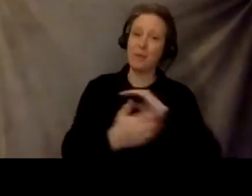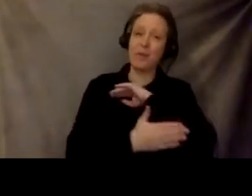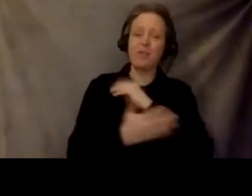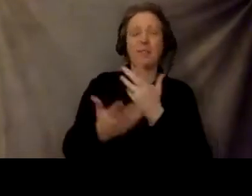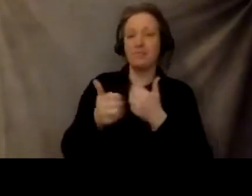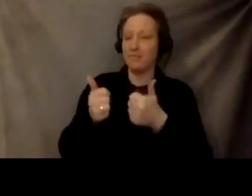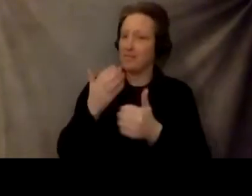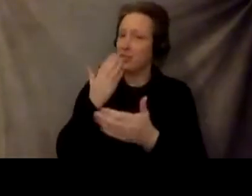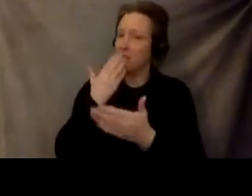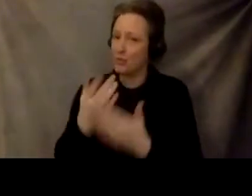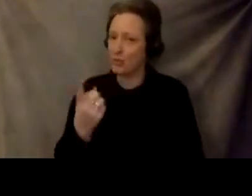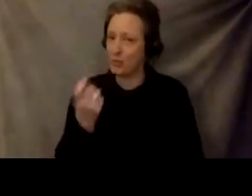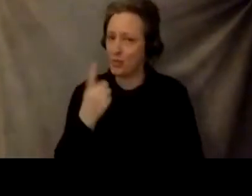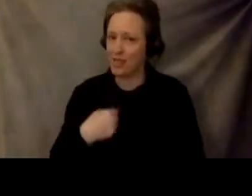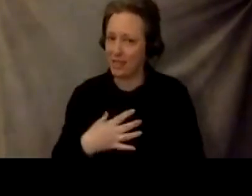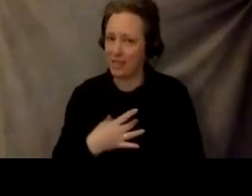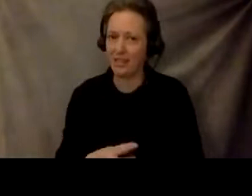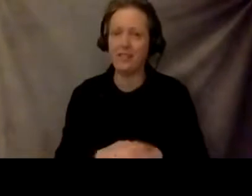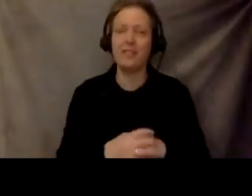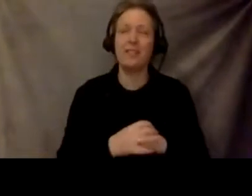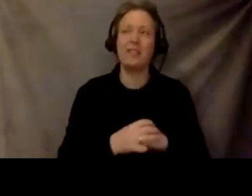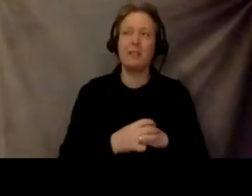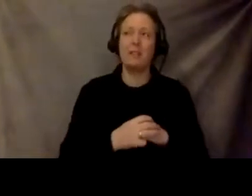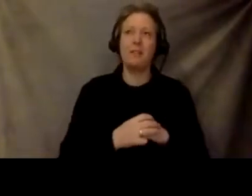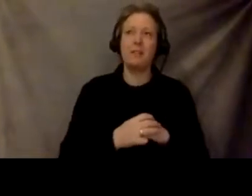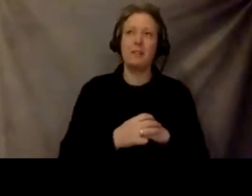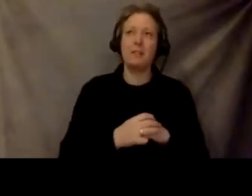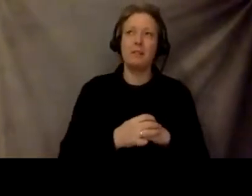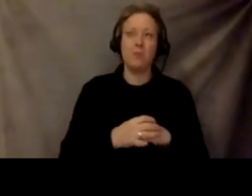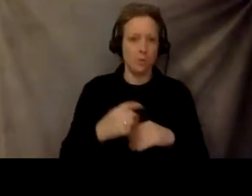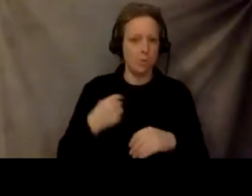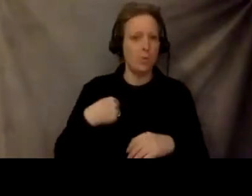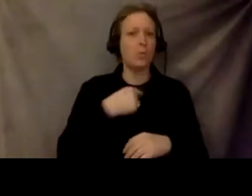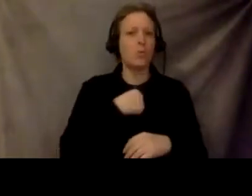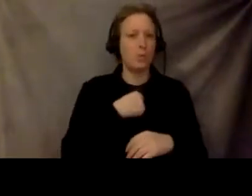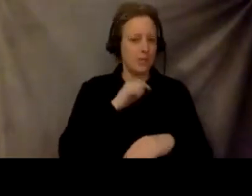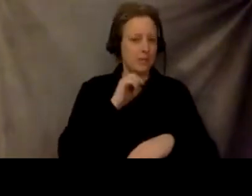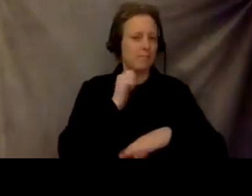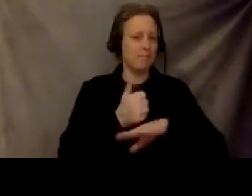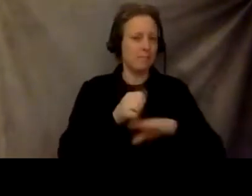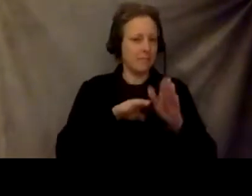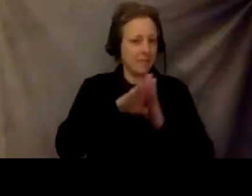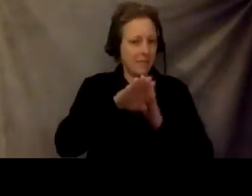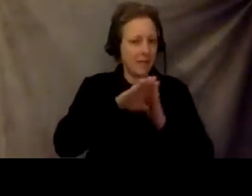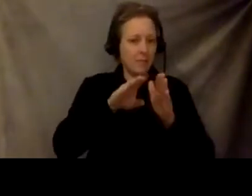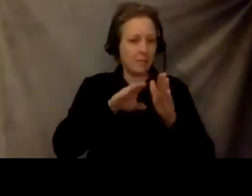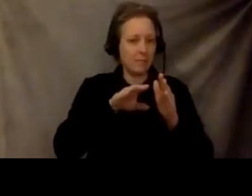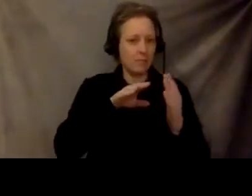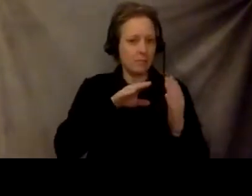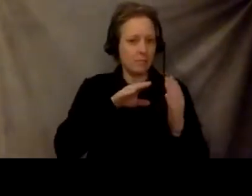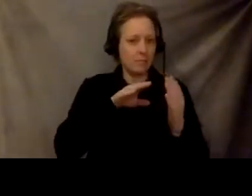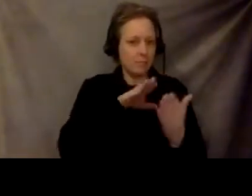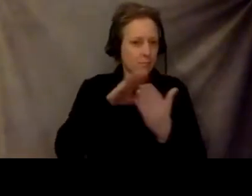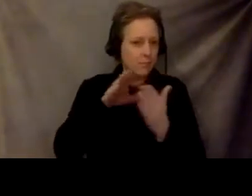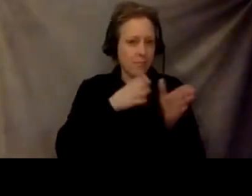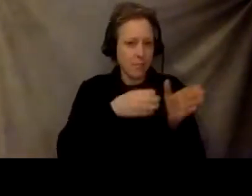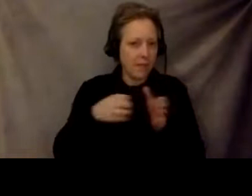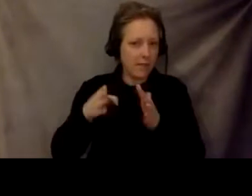We developed a strategic plan that was important that nobody even really knows about, but that was back in '85 when I first got over there. That's a long time